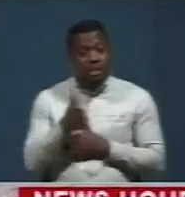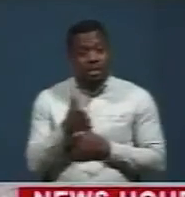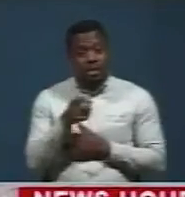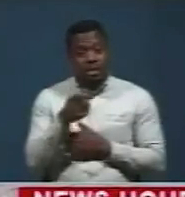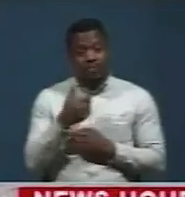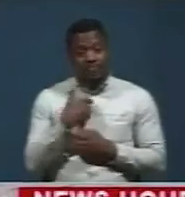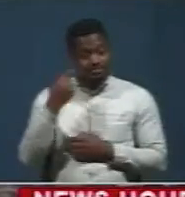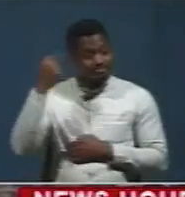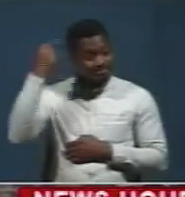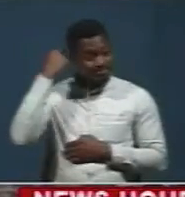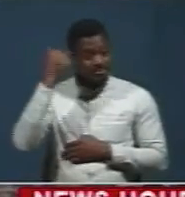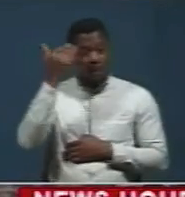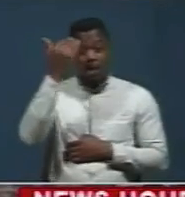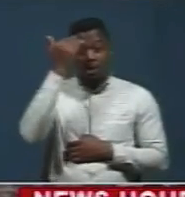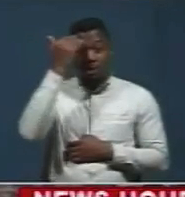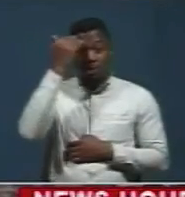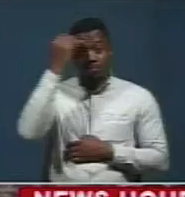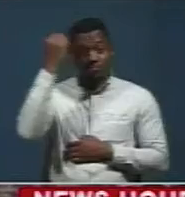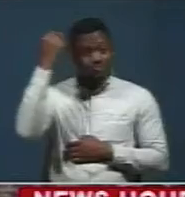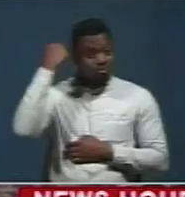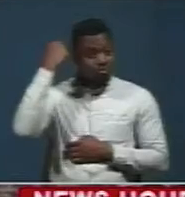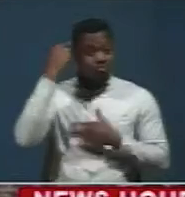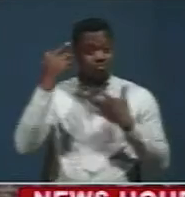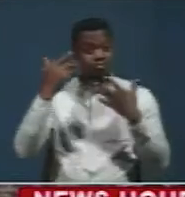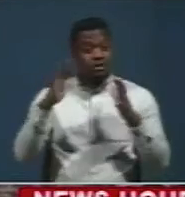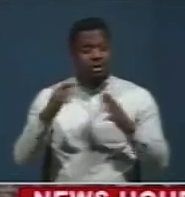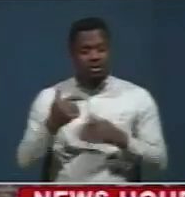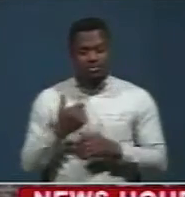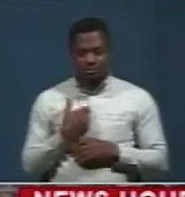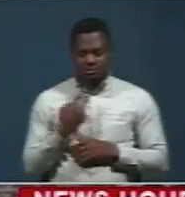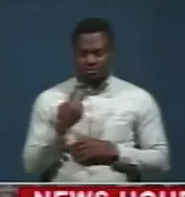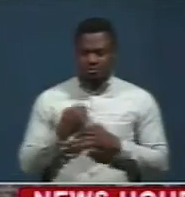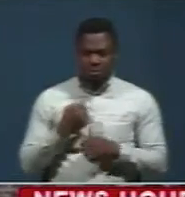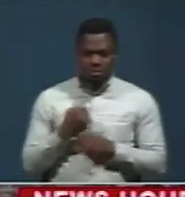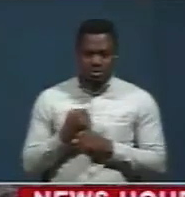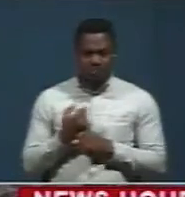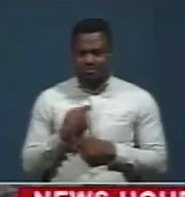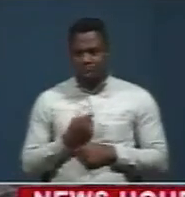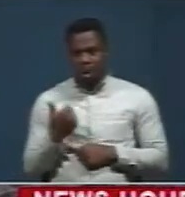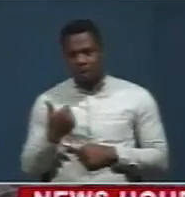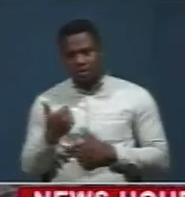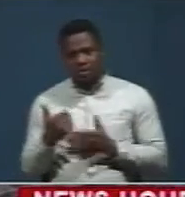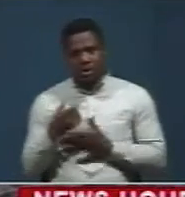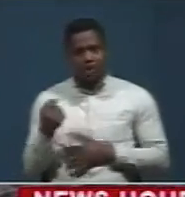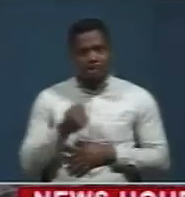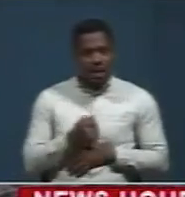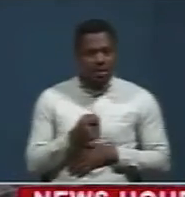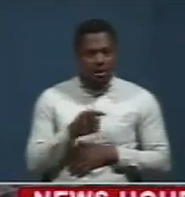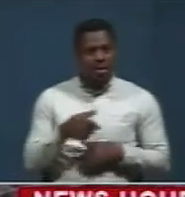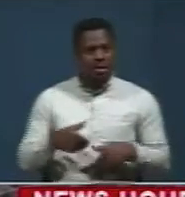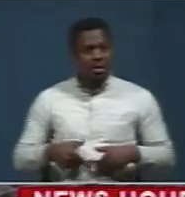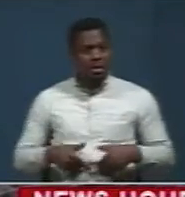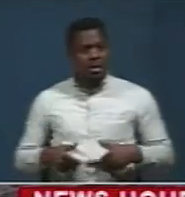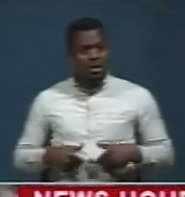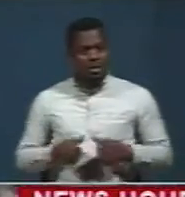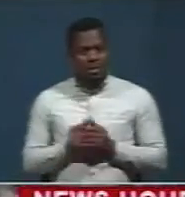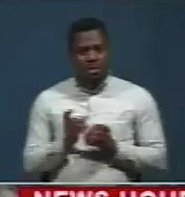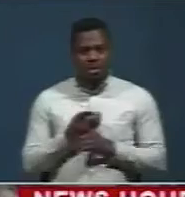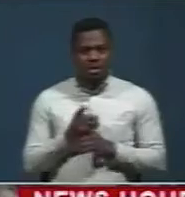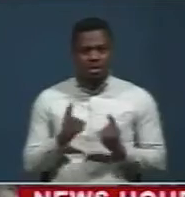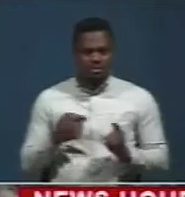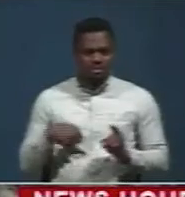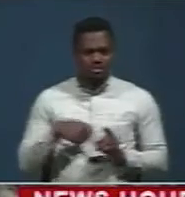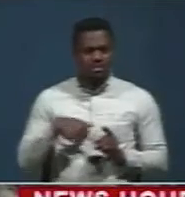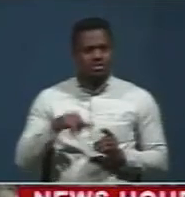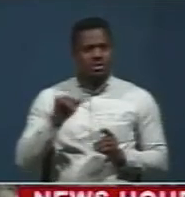you have that mindset, that we'll do 2 years and I'm out. We're still very young without democracy. I